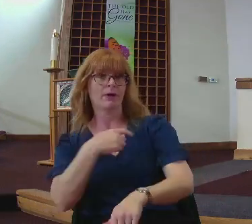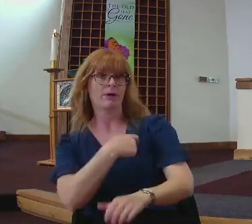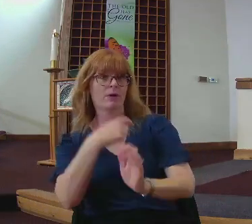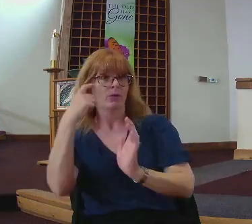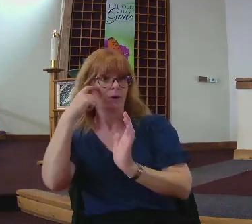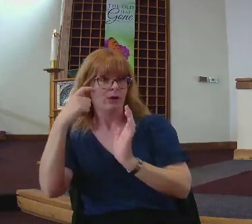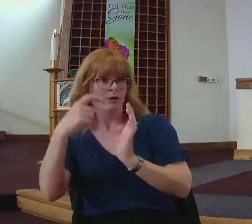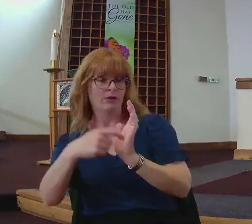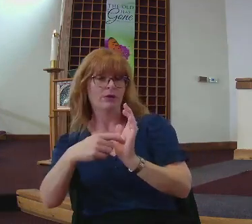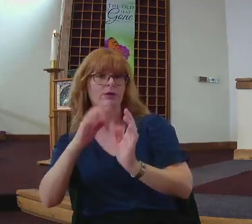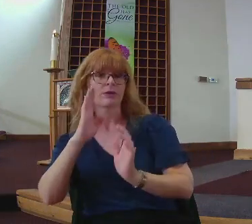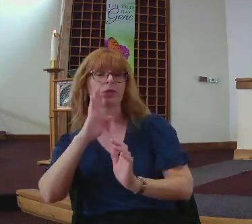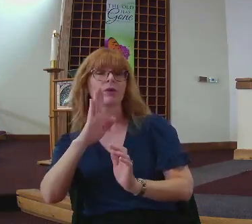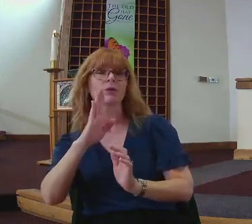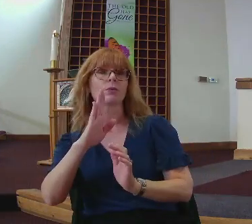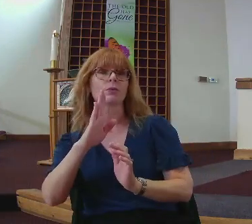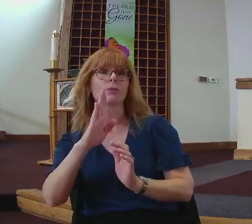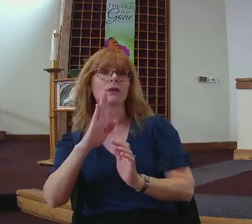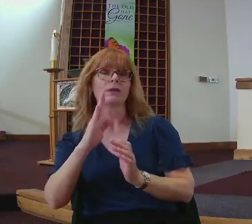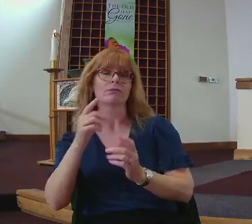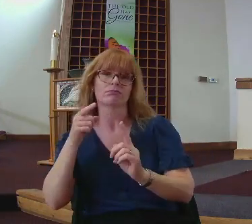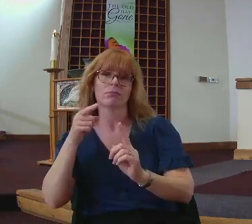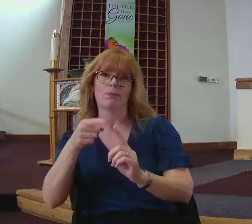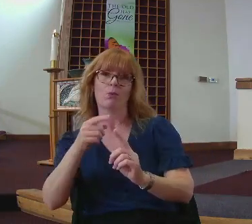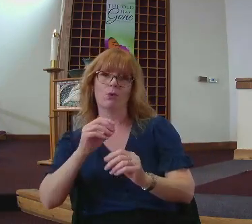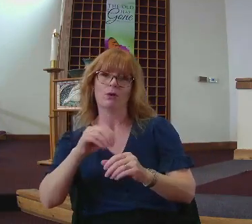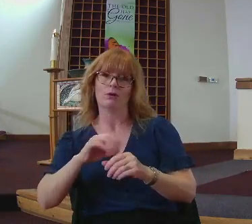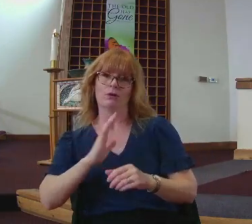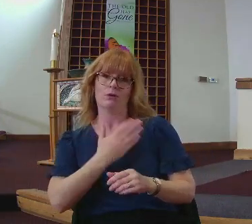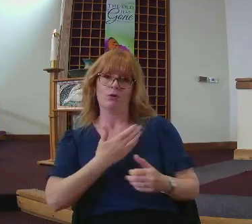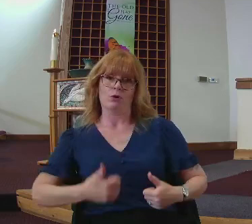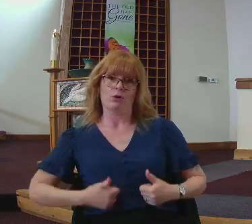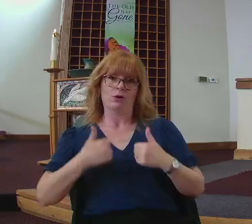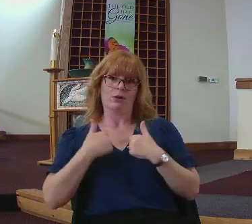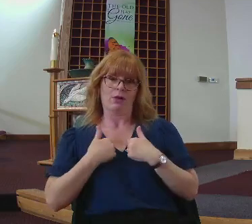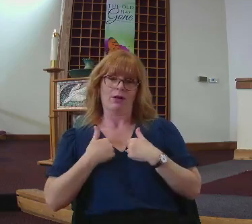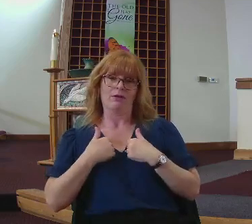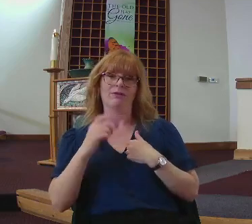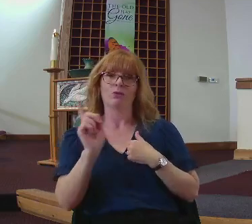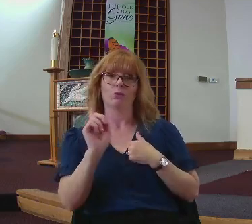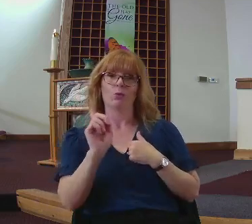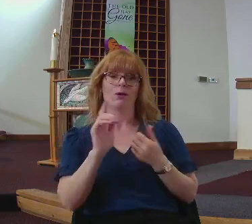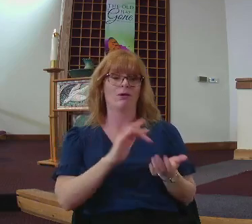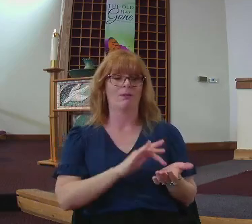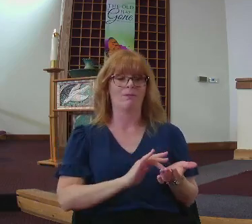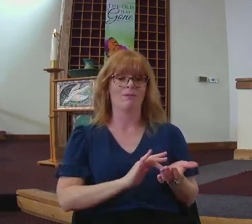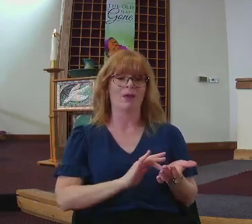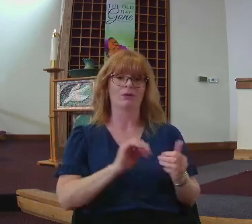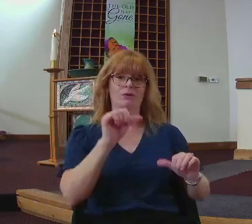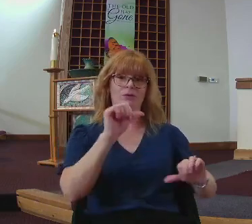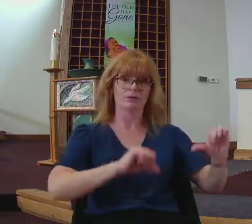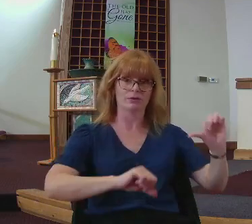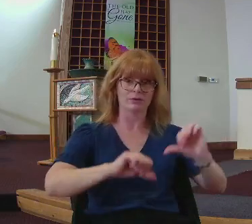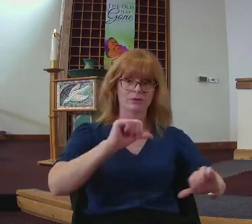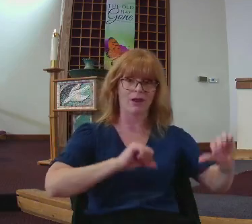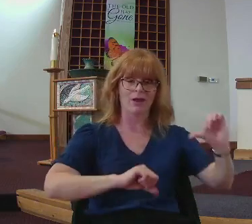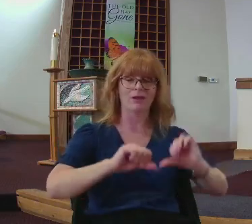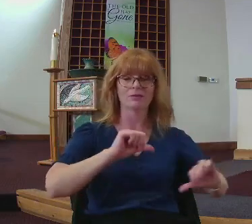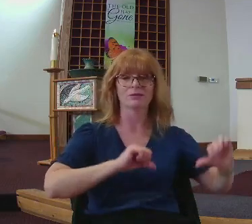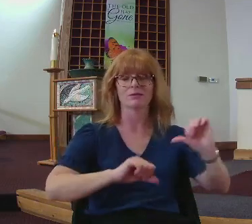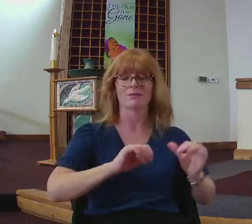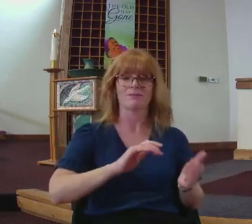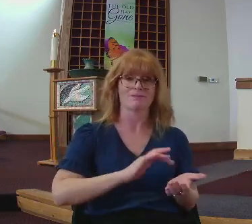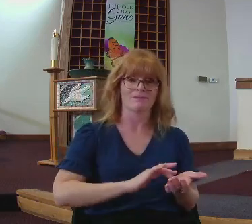there shall come a point in life where medical science and medical technology is